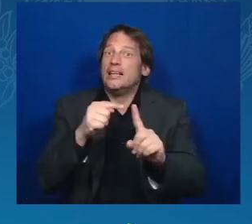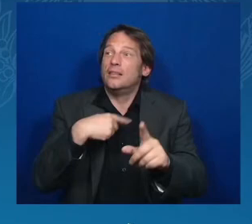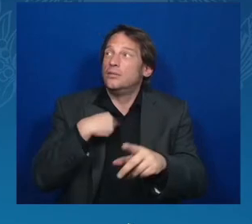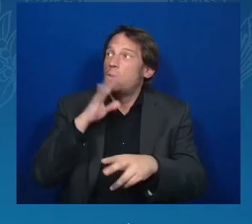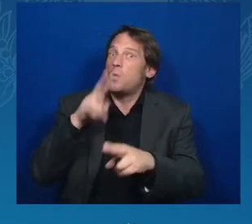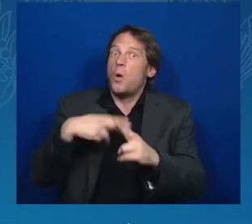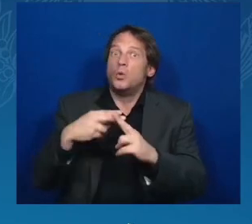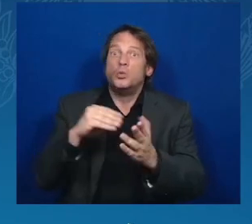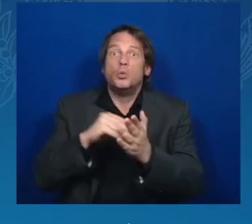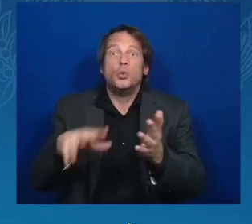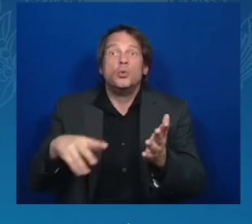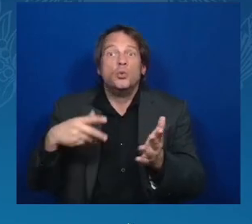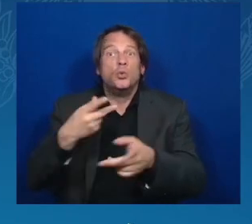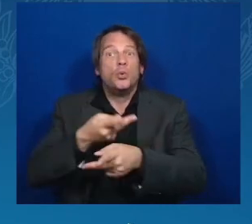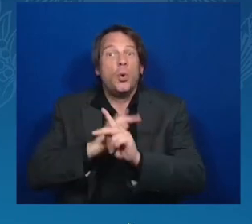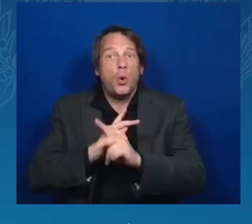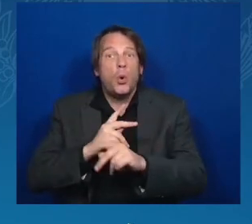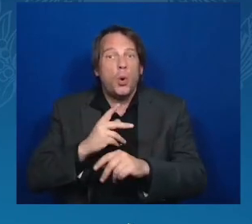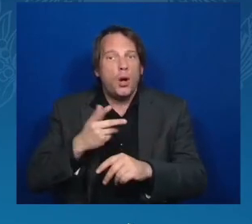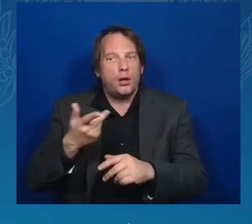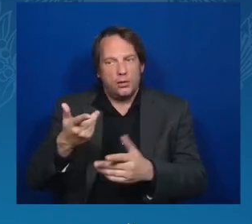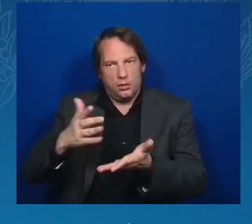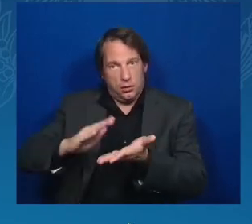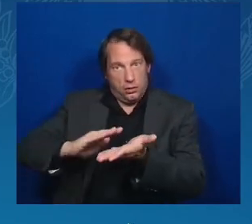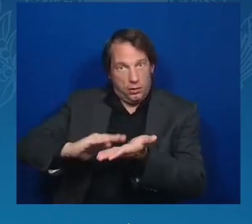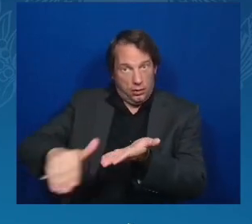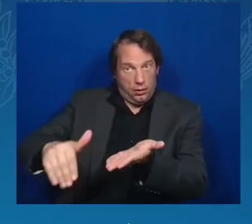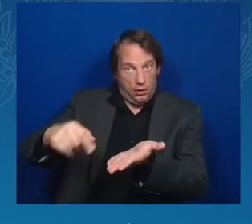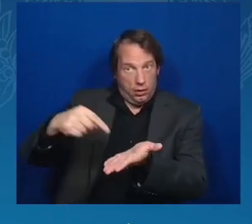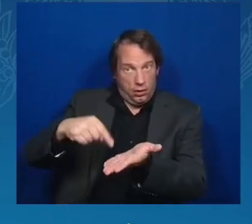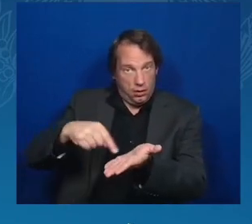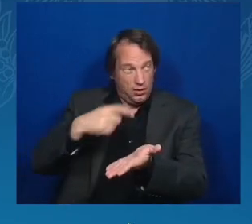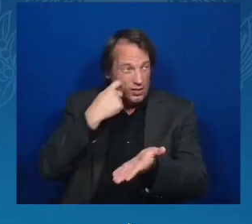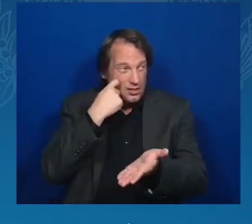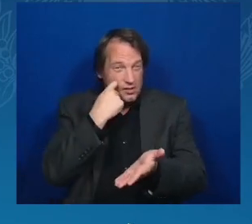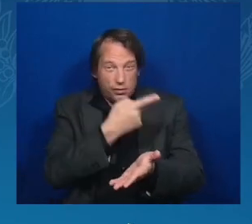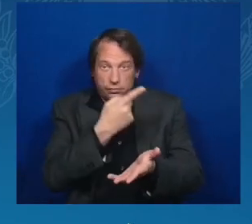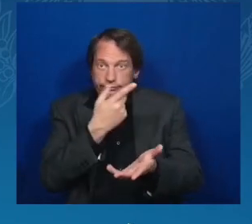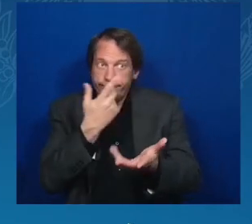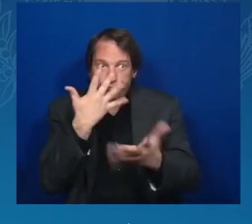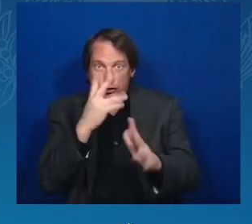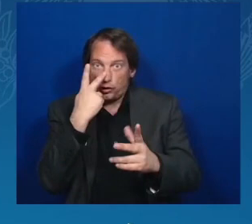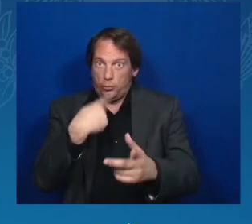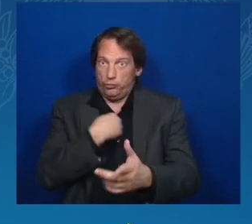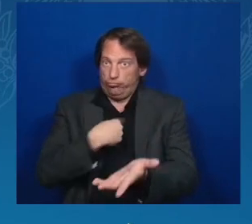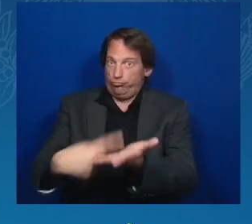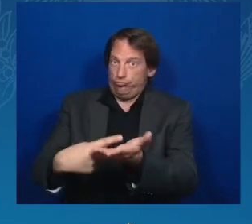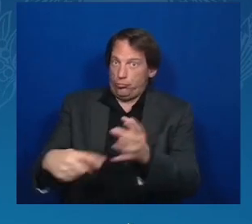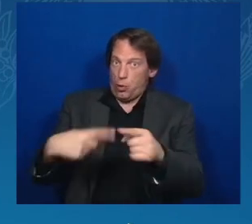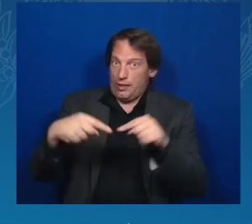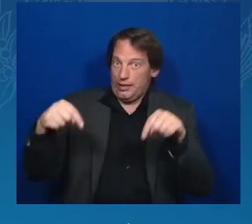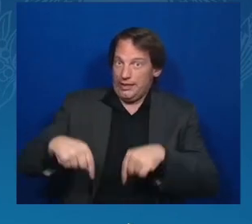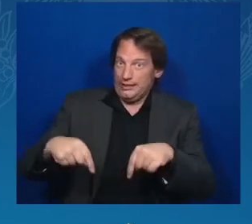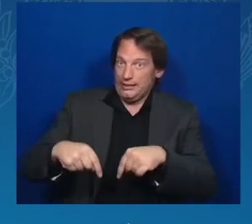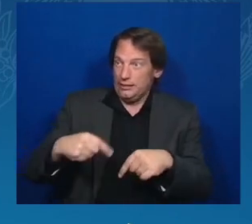in everyone's voice, talking about how they felt so challenged by this